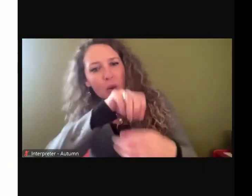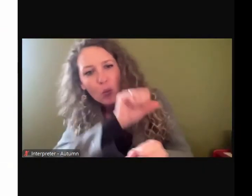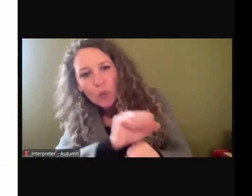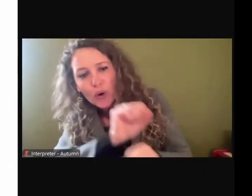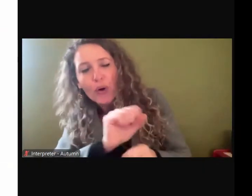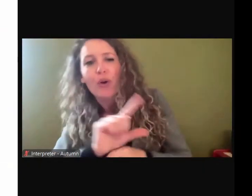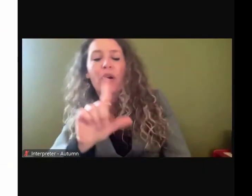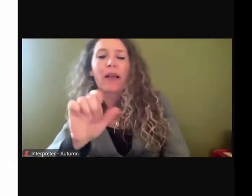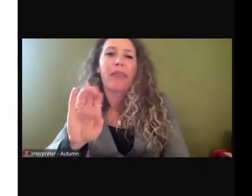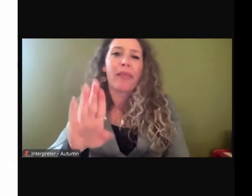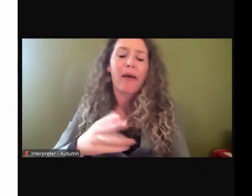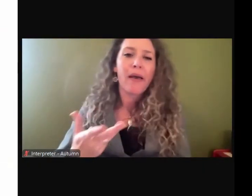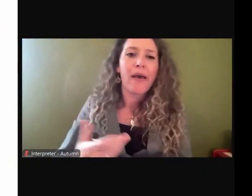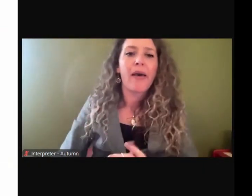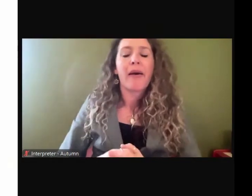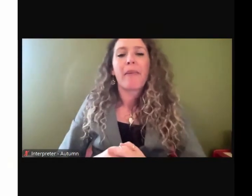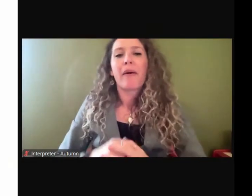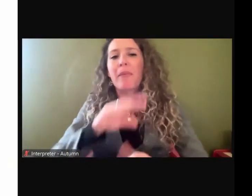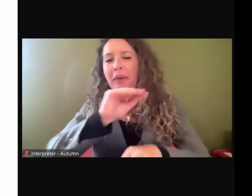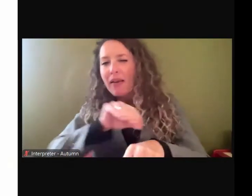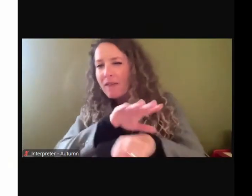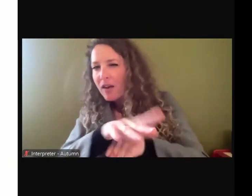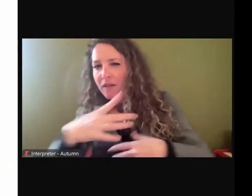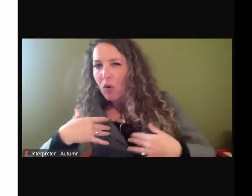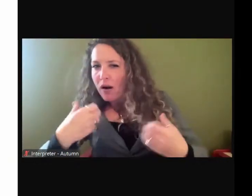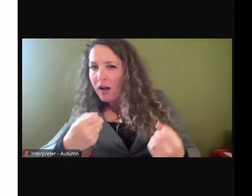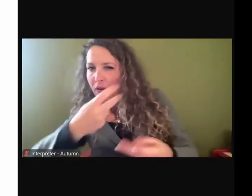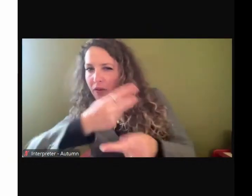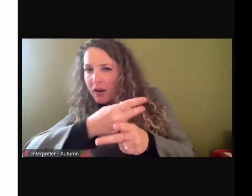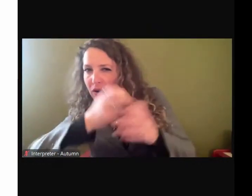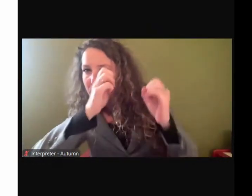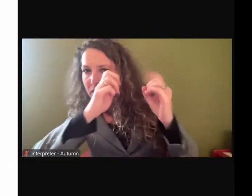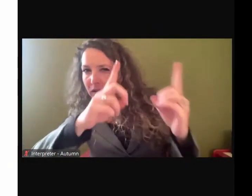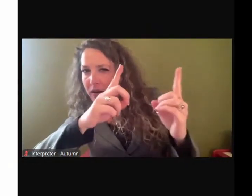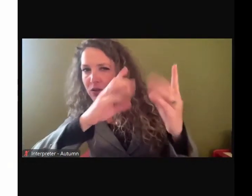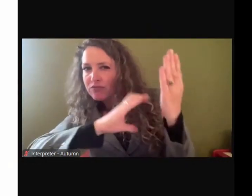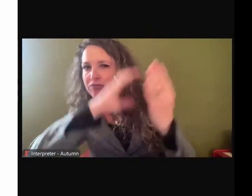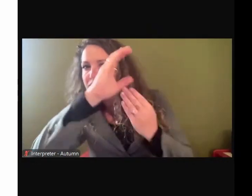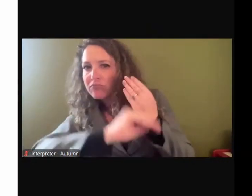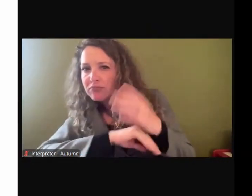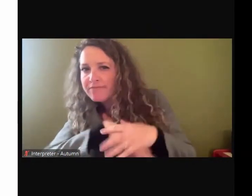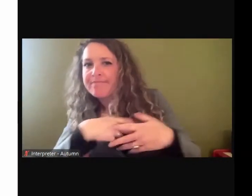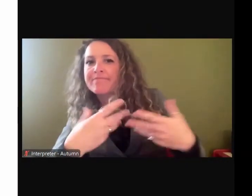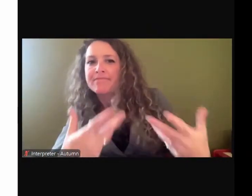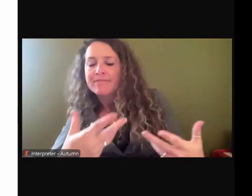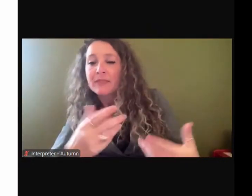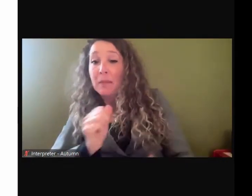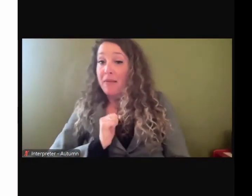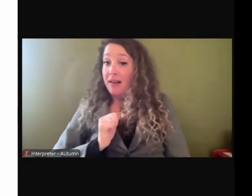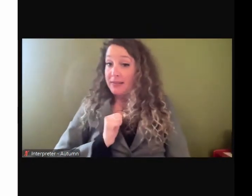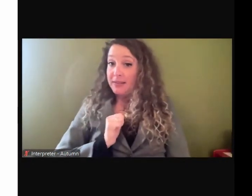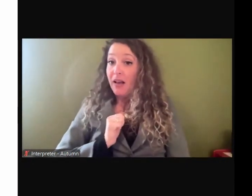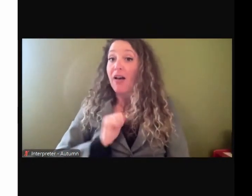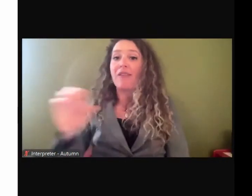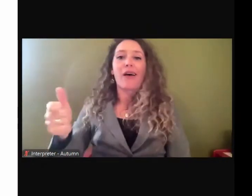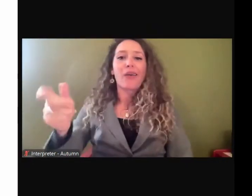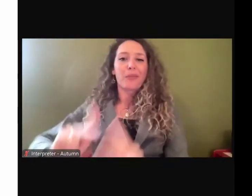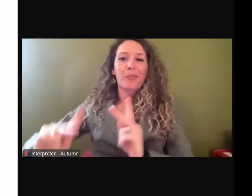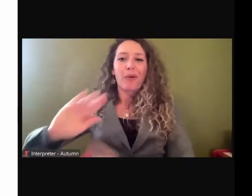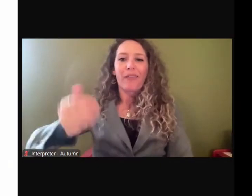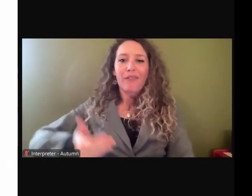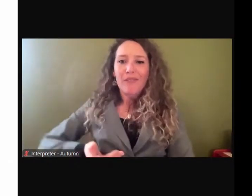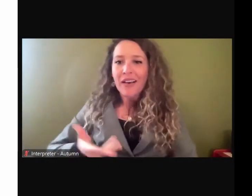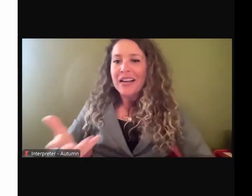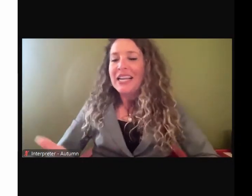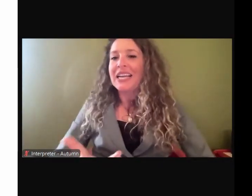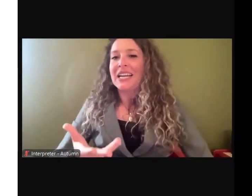about effects that we may be able to have on healthcare education curricula. A few of us, including myself, have been invited to participate in some